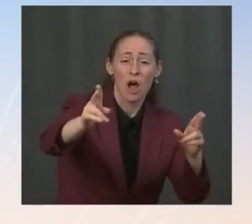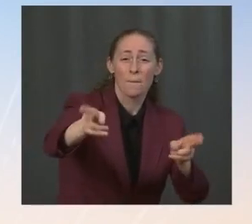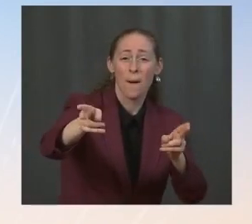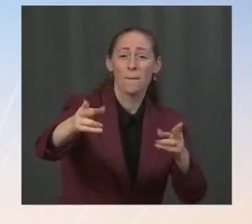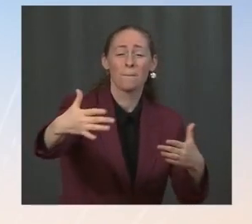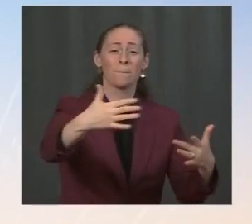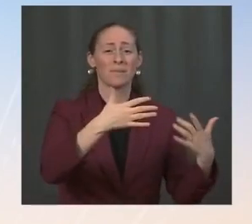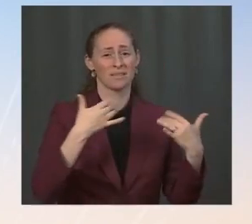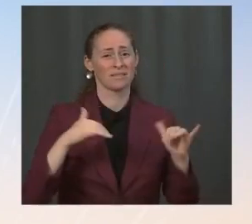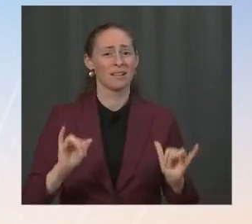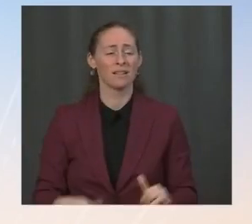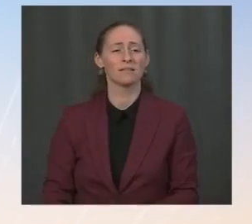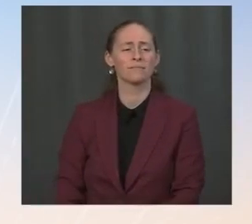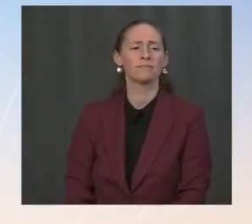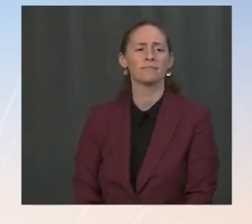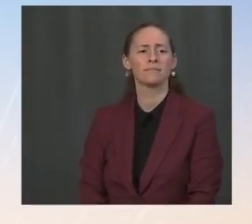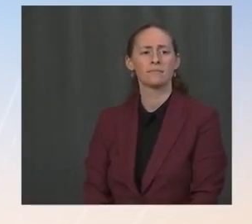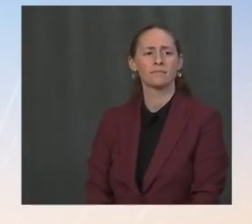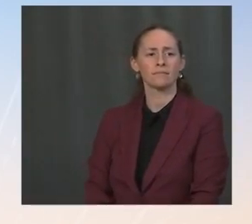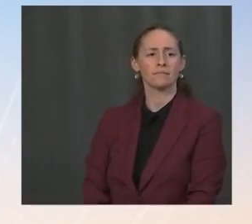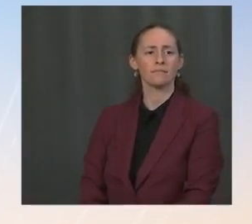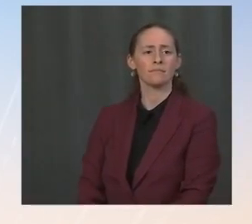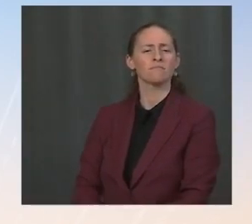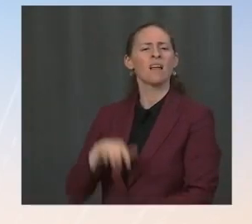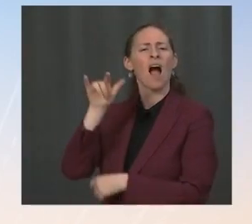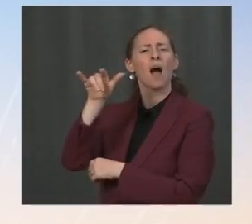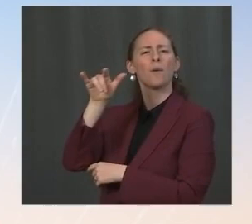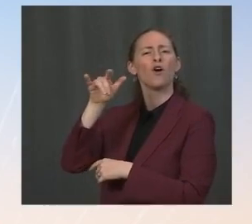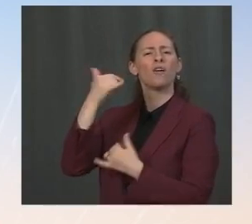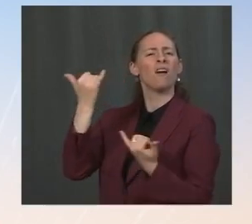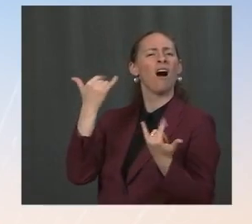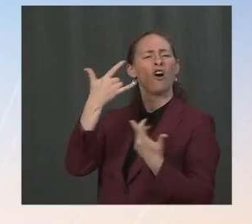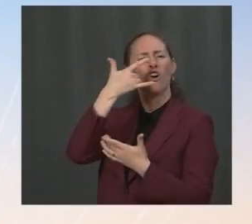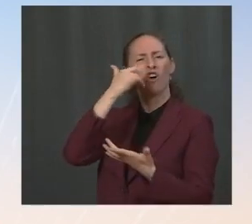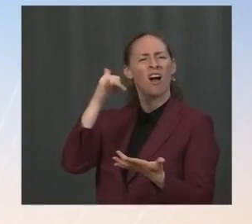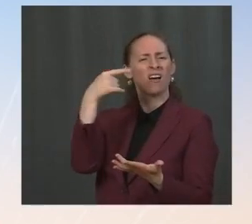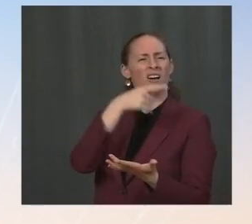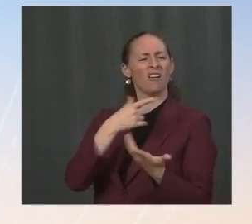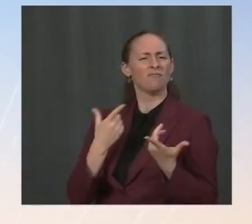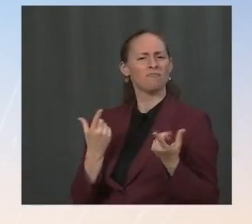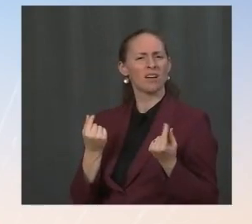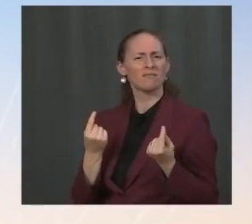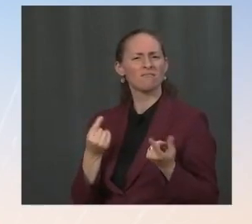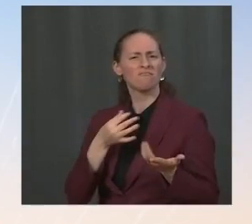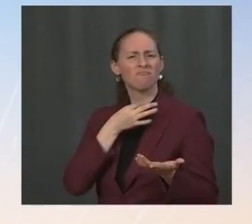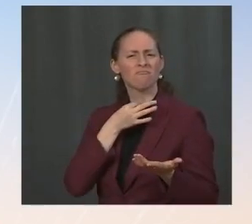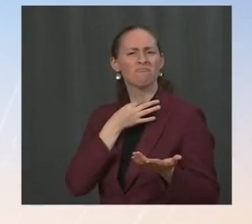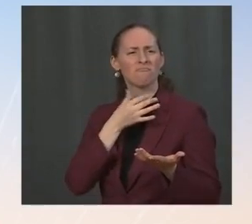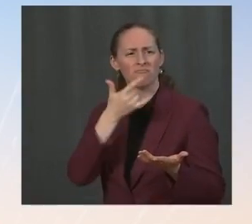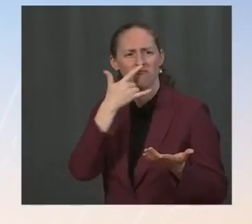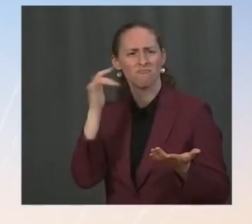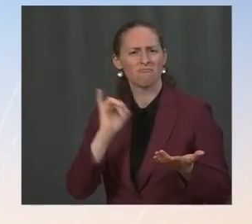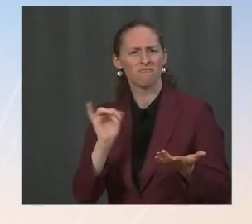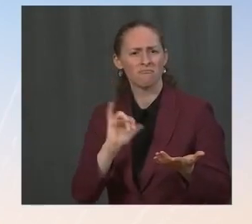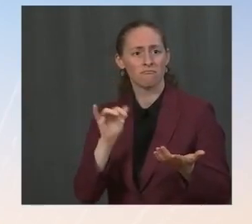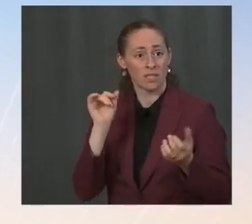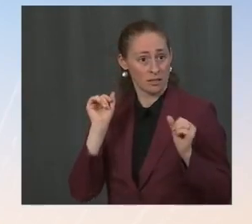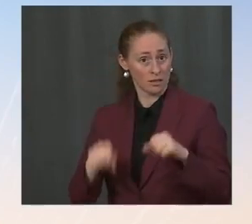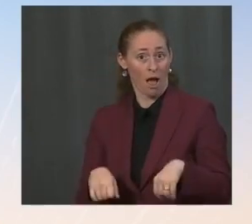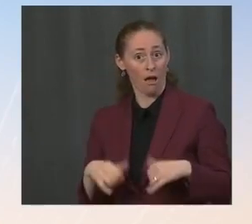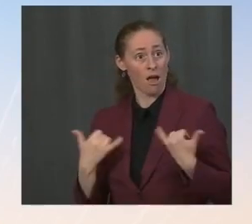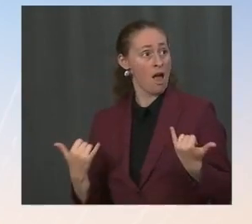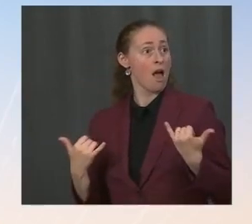case at the airport now, I suppose, not particularly at this hour, given the time would be there? Can Americans go? Should Americans go? Are